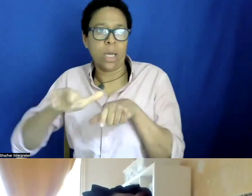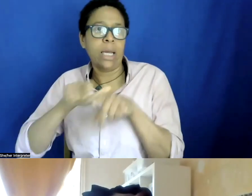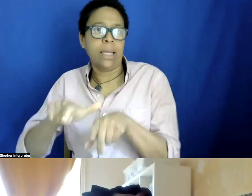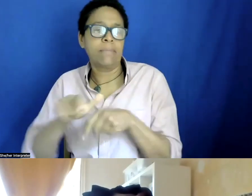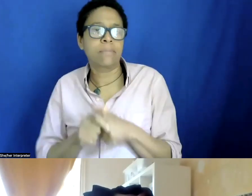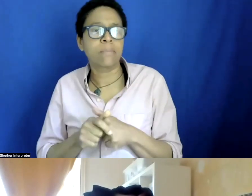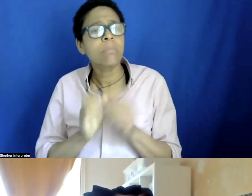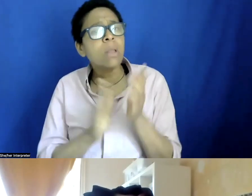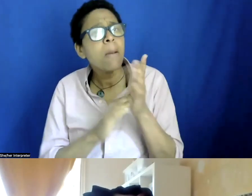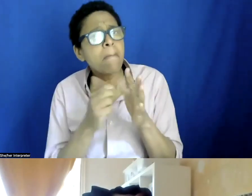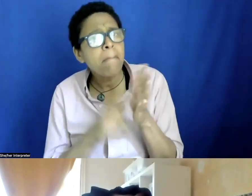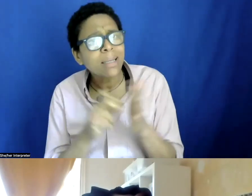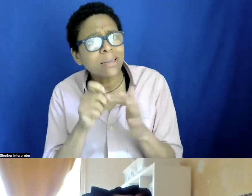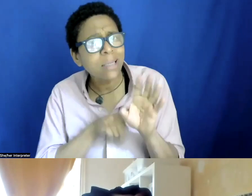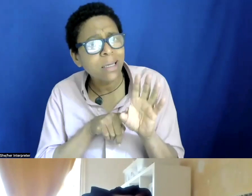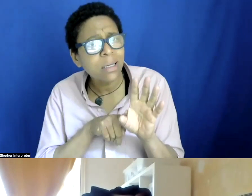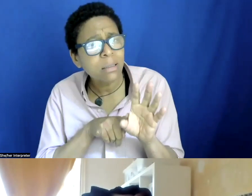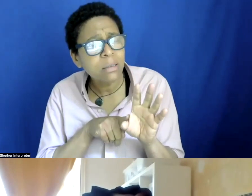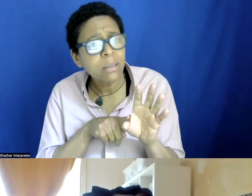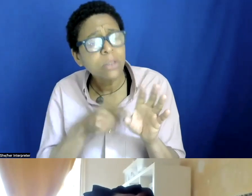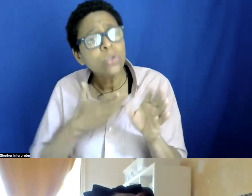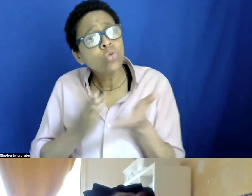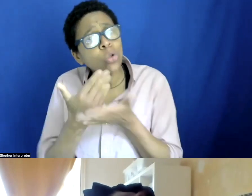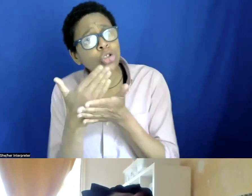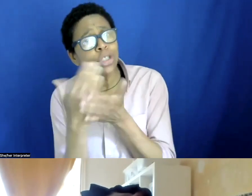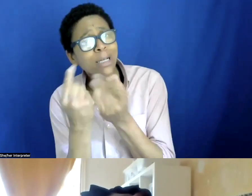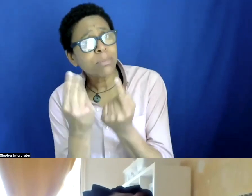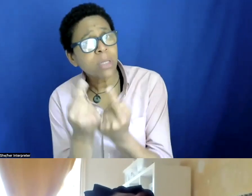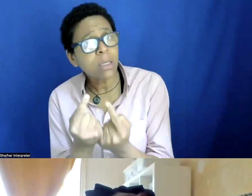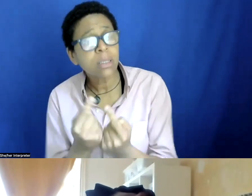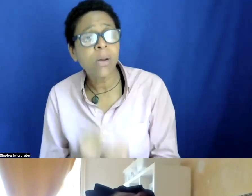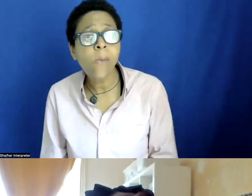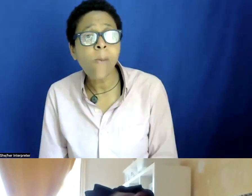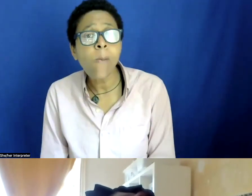Mandy, have you got your hand up to share something from that section?